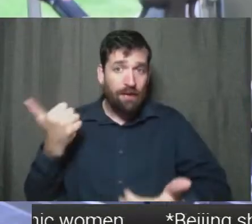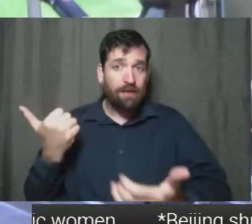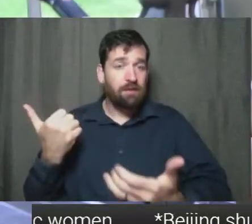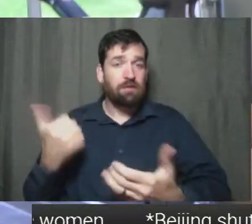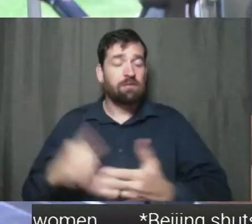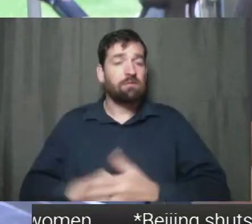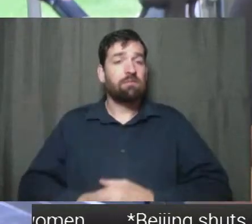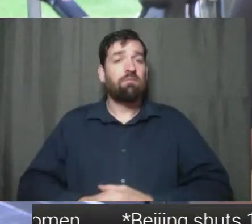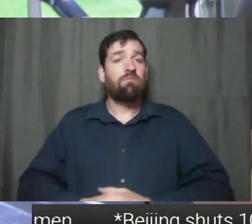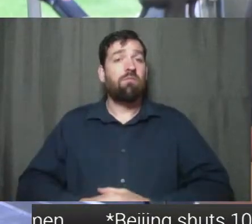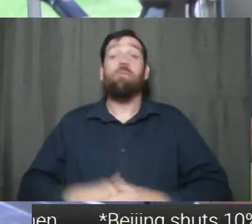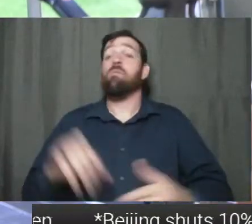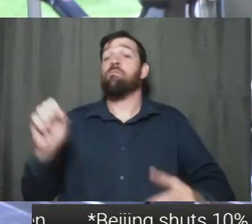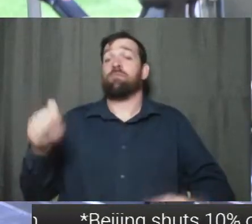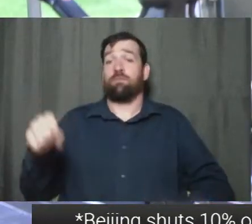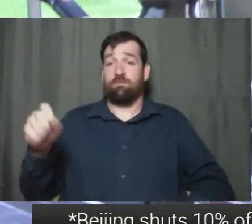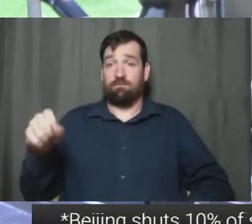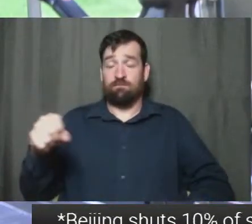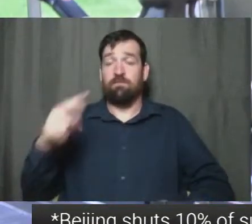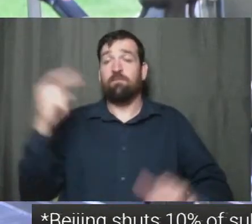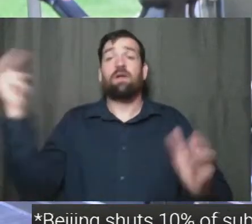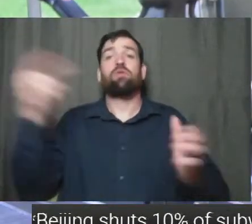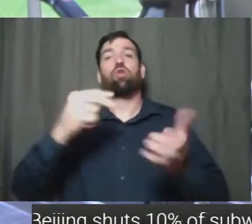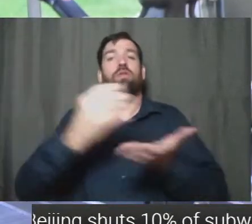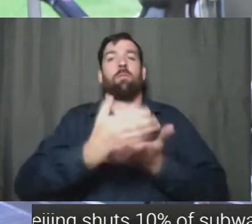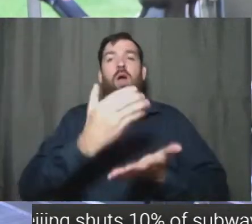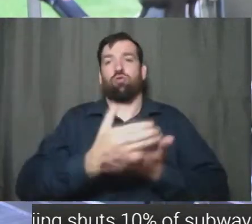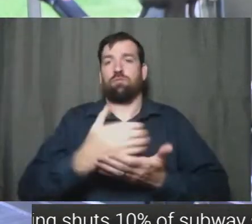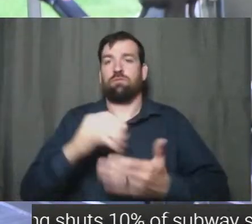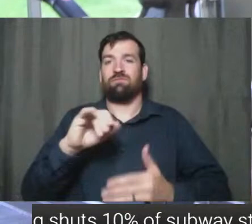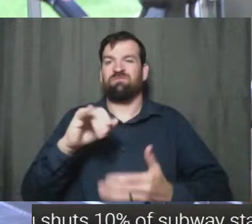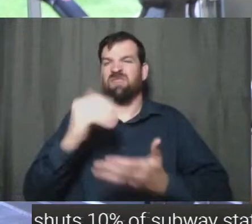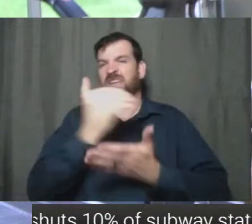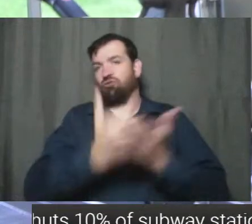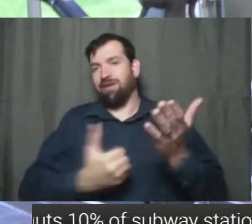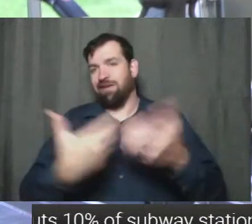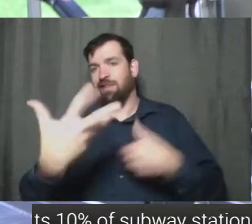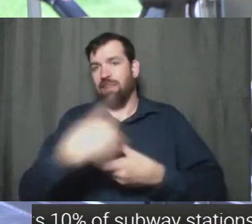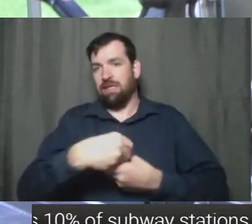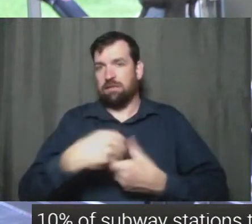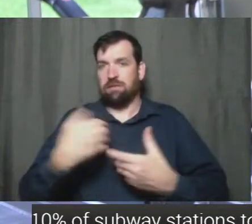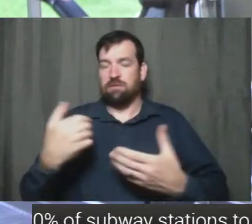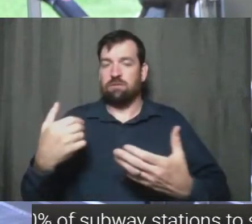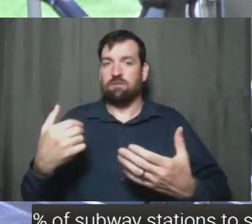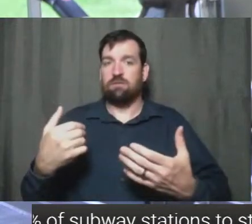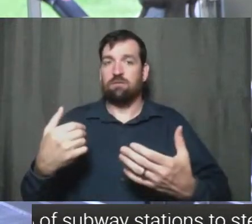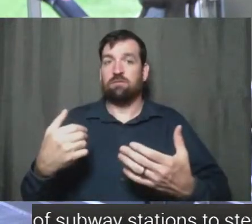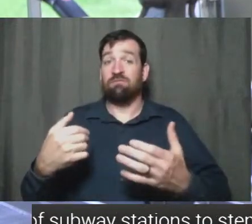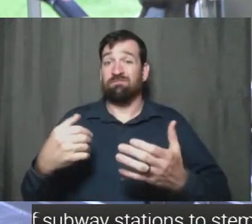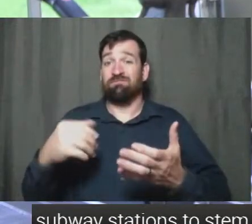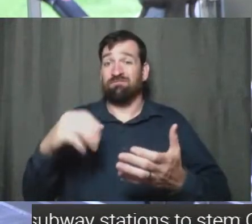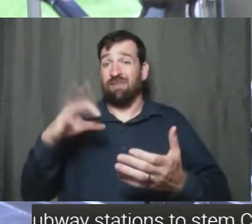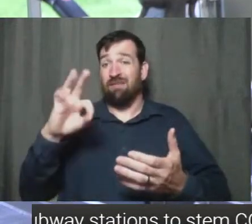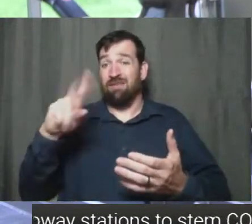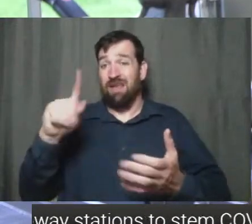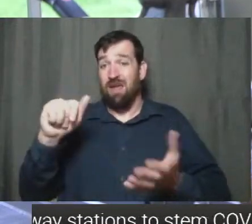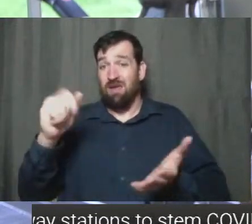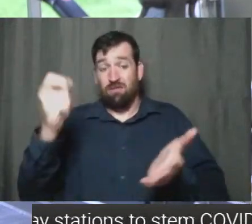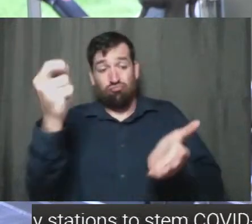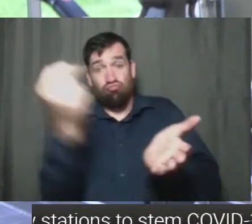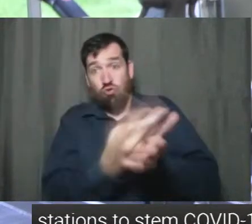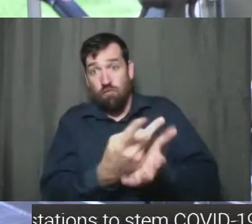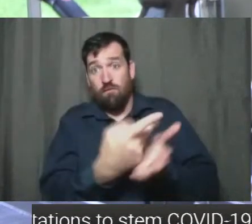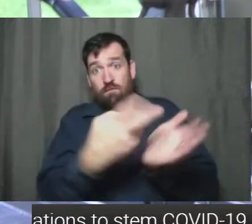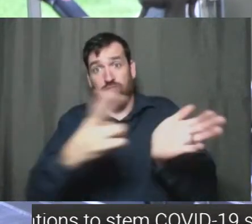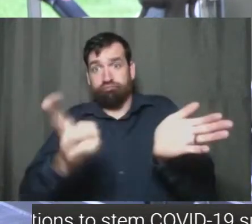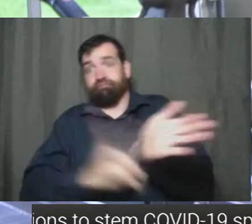Yeah, usually if you look at the bottle and the ingredients, being FDA approved is a badge of honor for most supplement providers. So they're